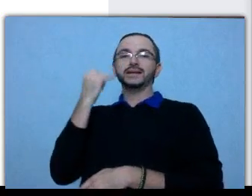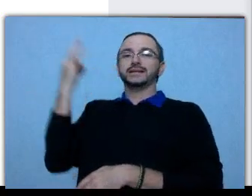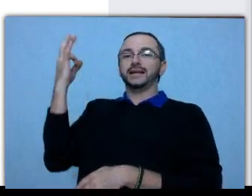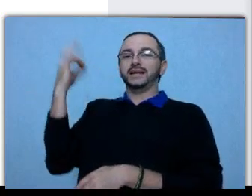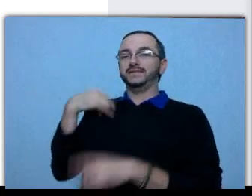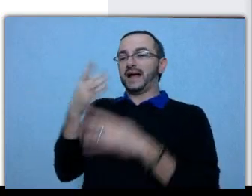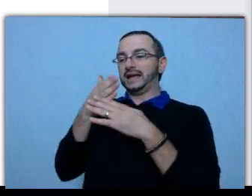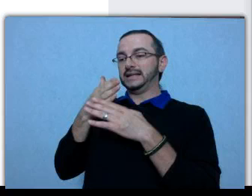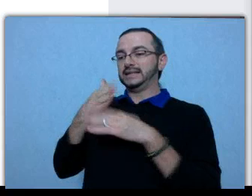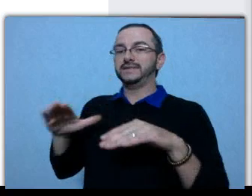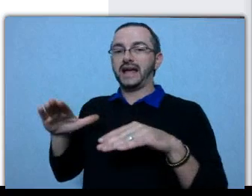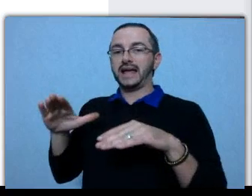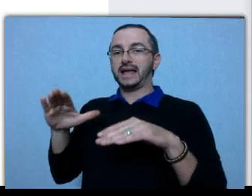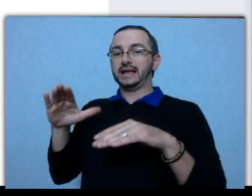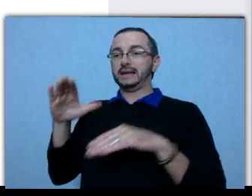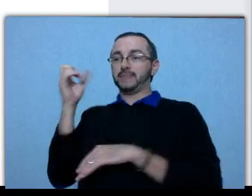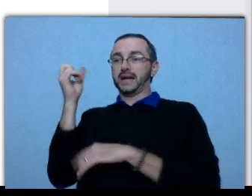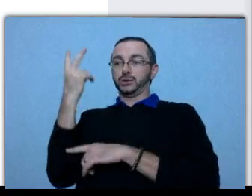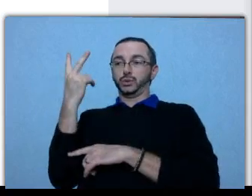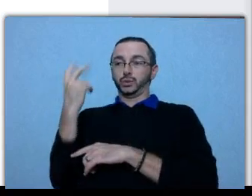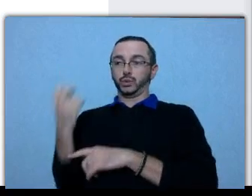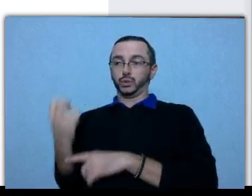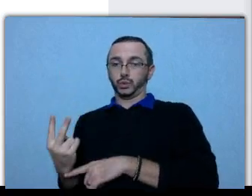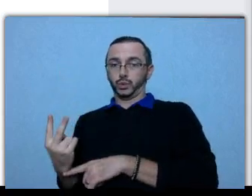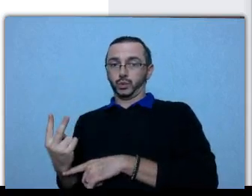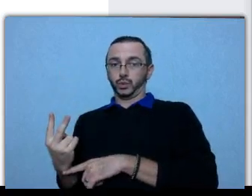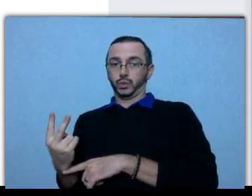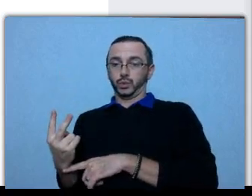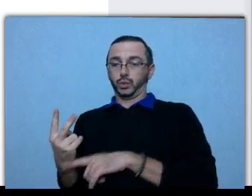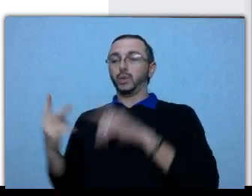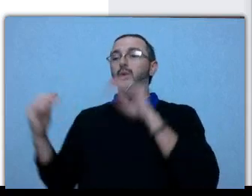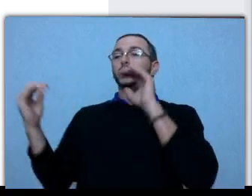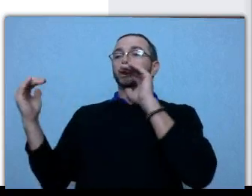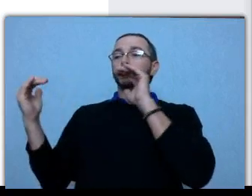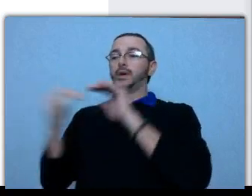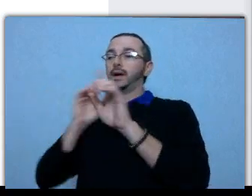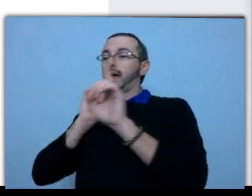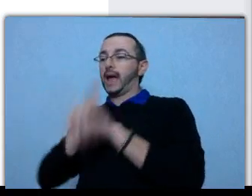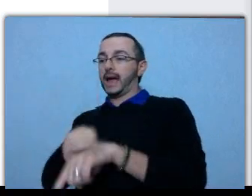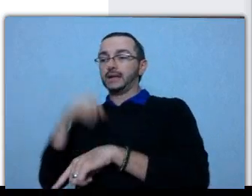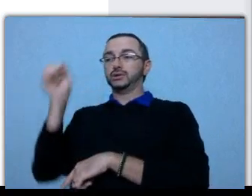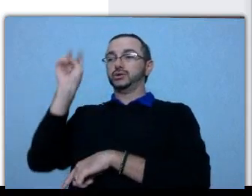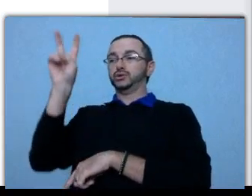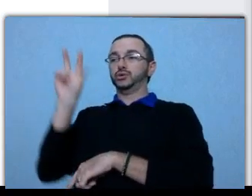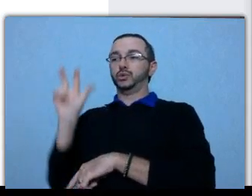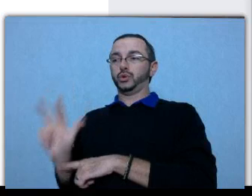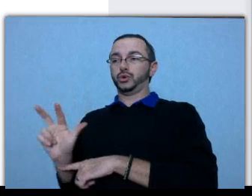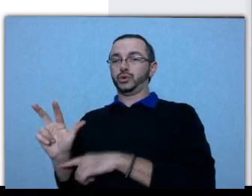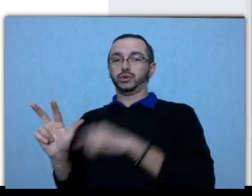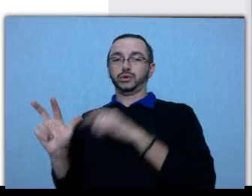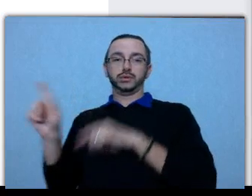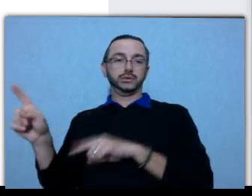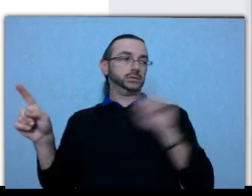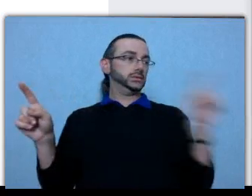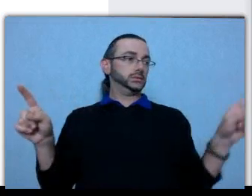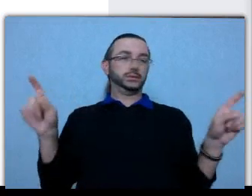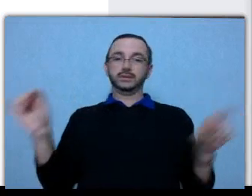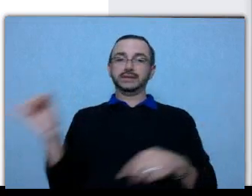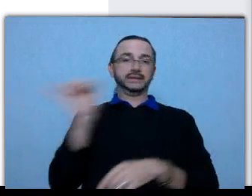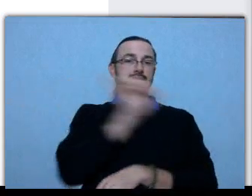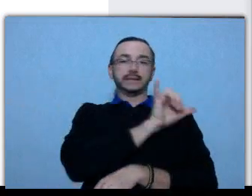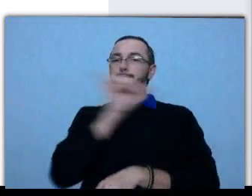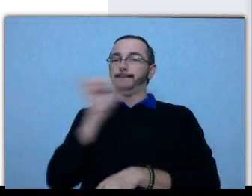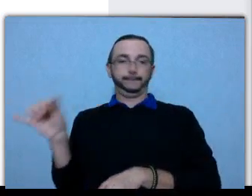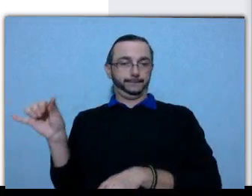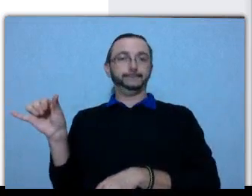I get 2/3. And if I divide each one of those by 2, 2 into 4 is 2. 2 divided into 6